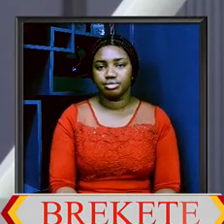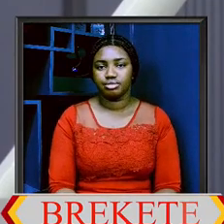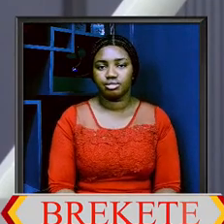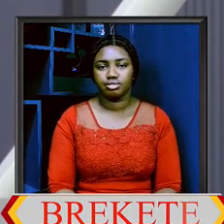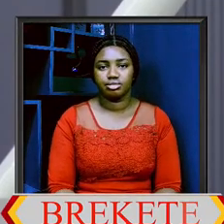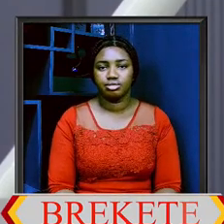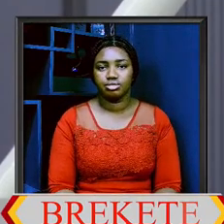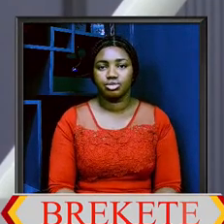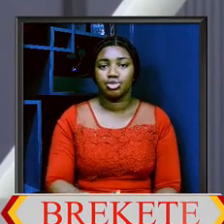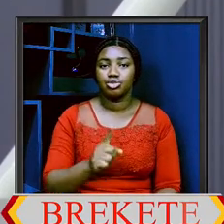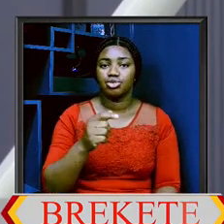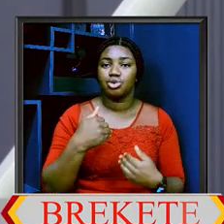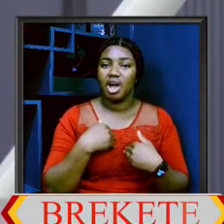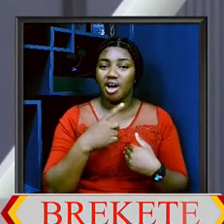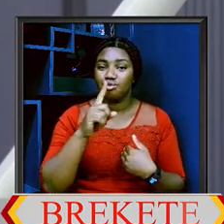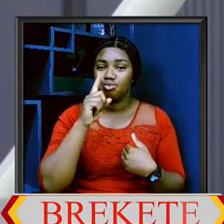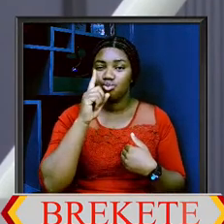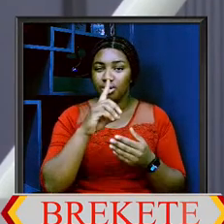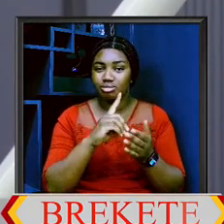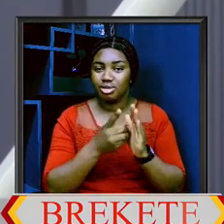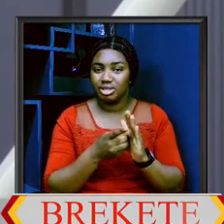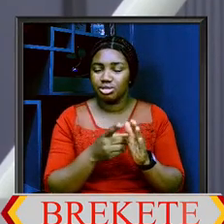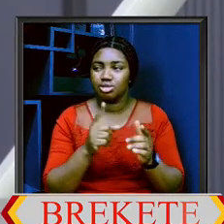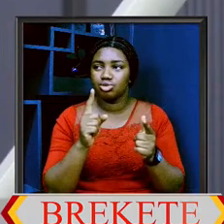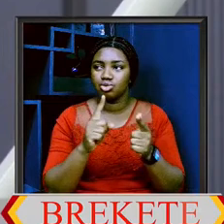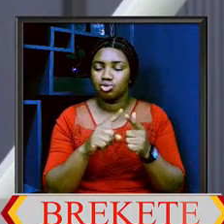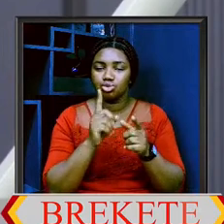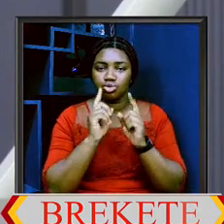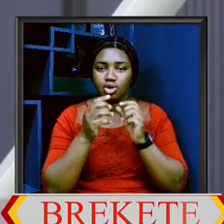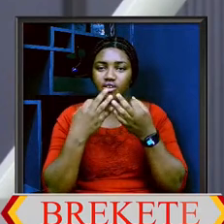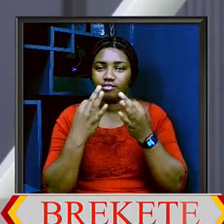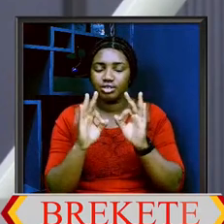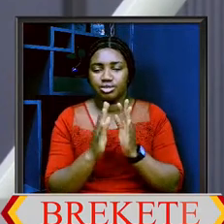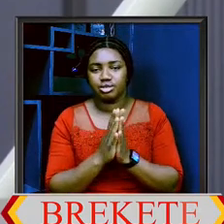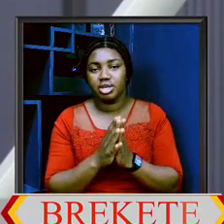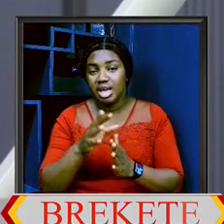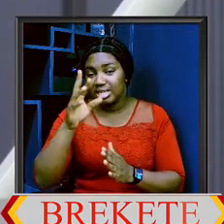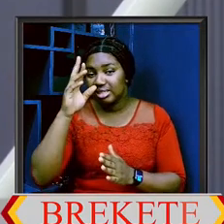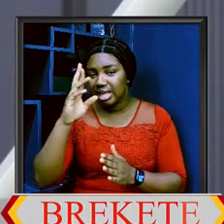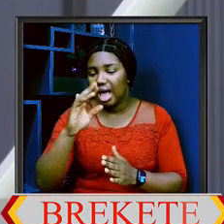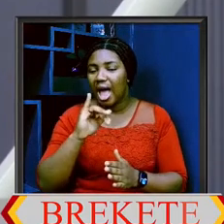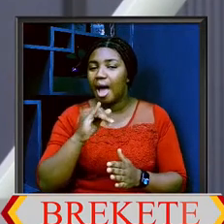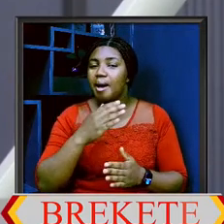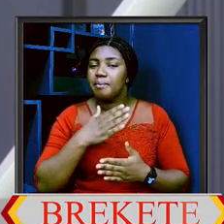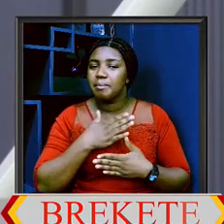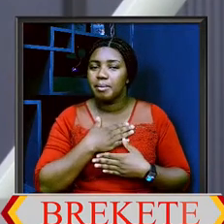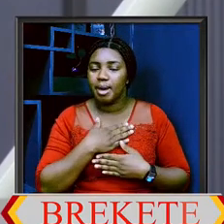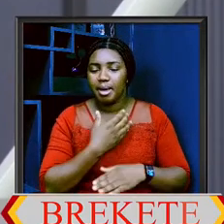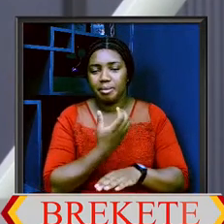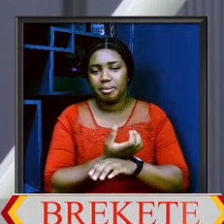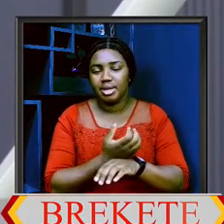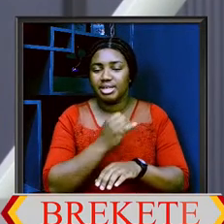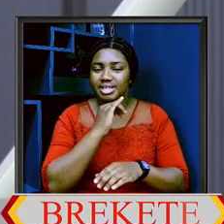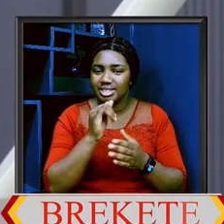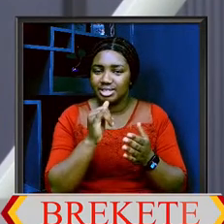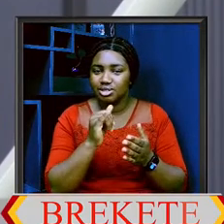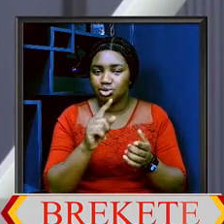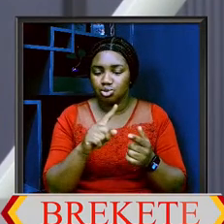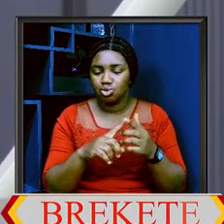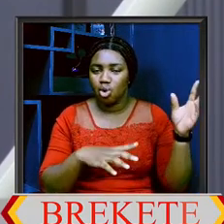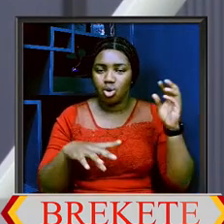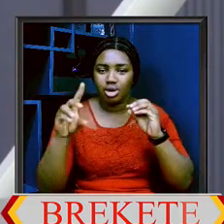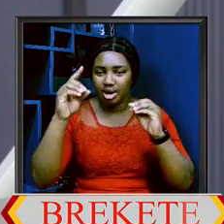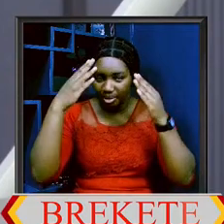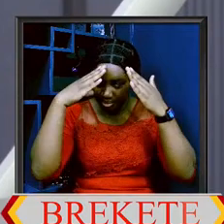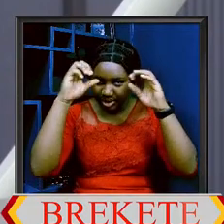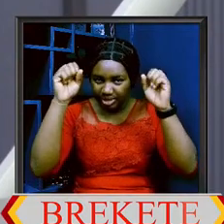go you have one minute to round up other people go talk yes sir sir my appeal now to ordinary